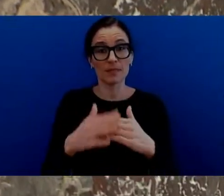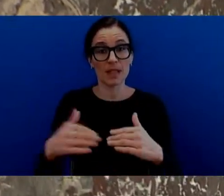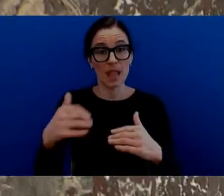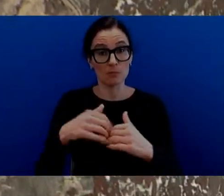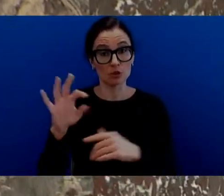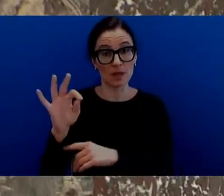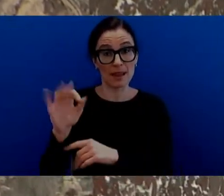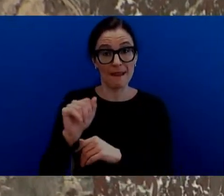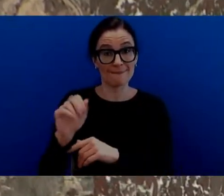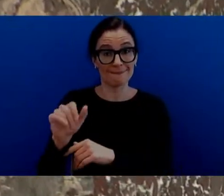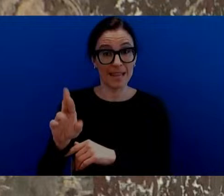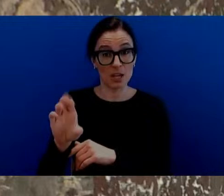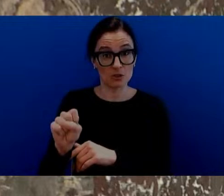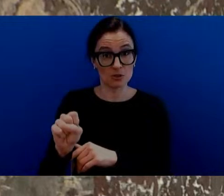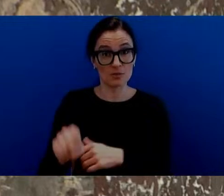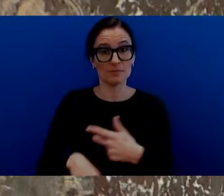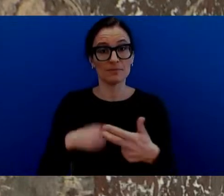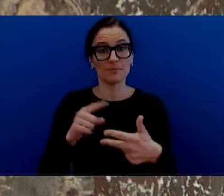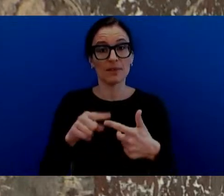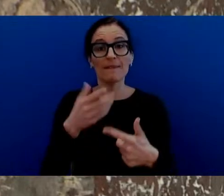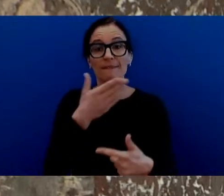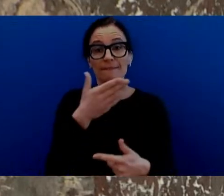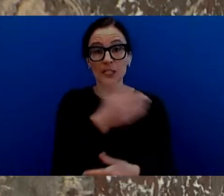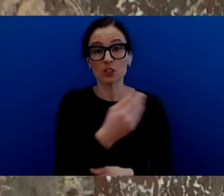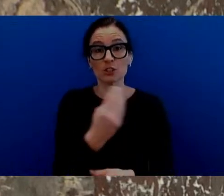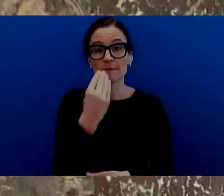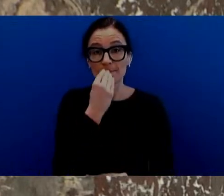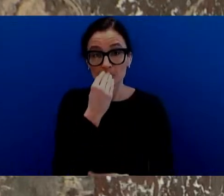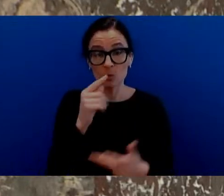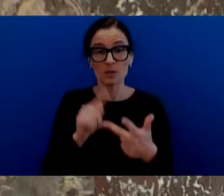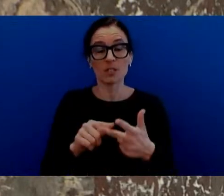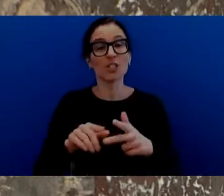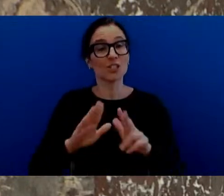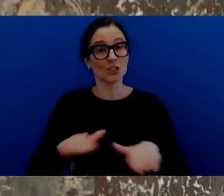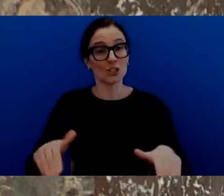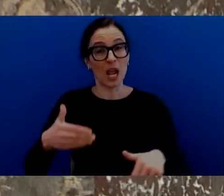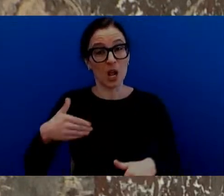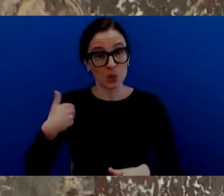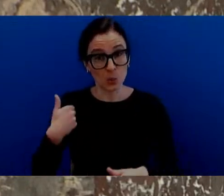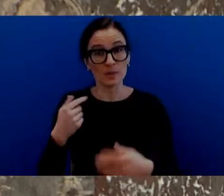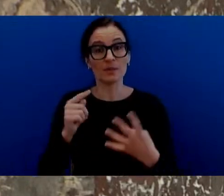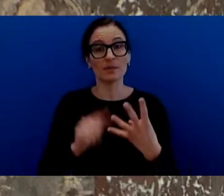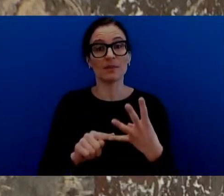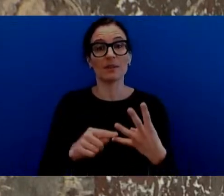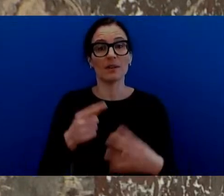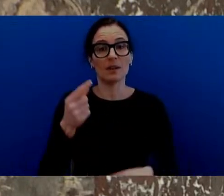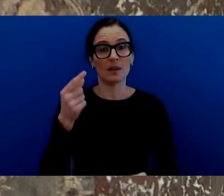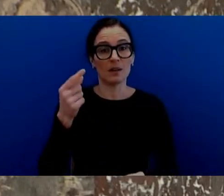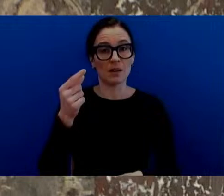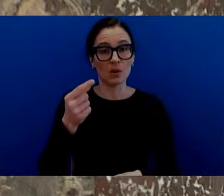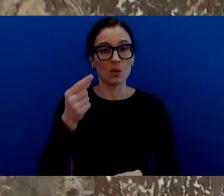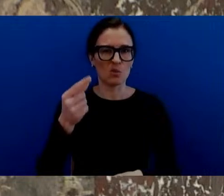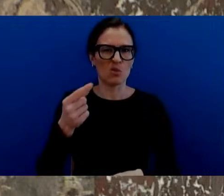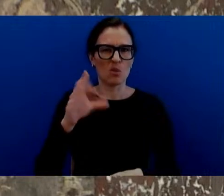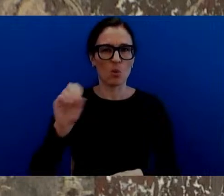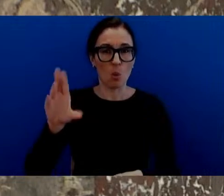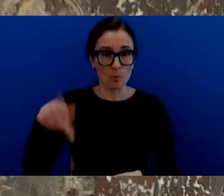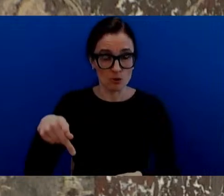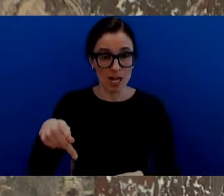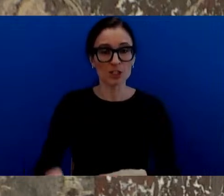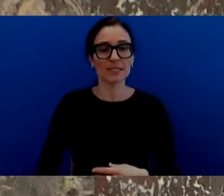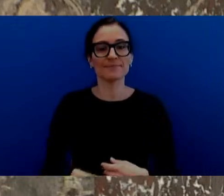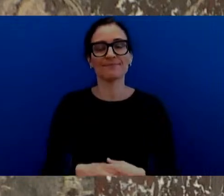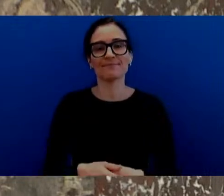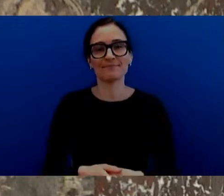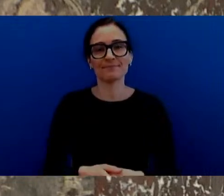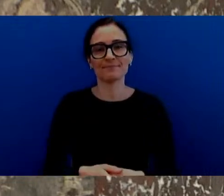Youth. 4. Crown Corporations. 5. Education. 6. Finance and Government Services. 7. Health. 8. Parliamentary Reform, Ethical Conduct and